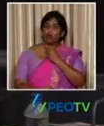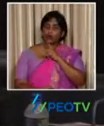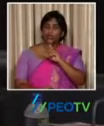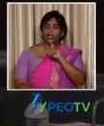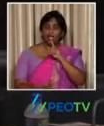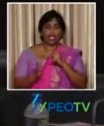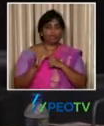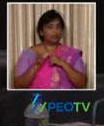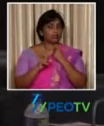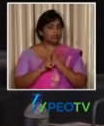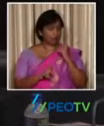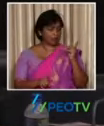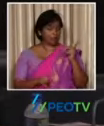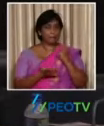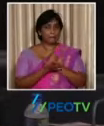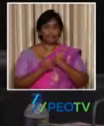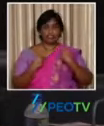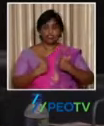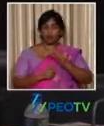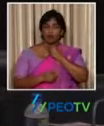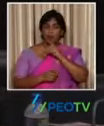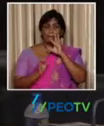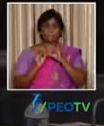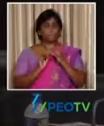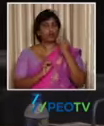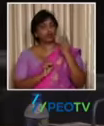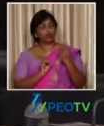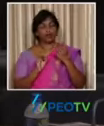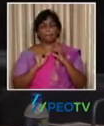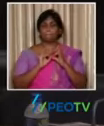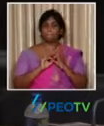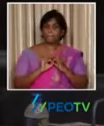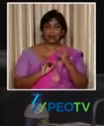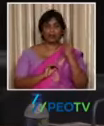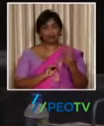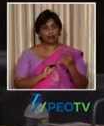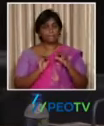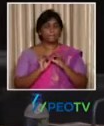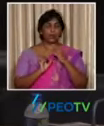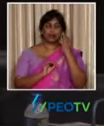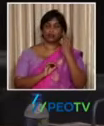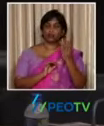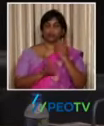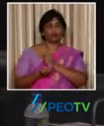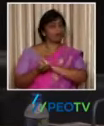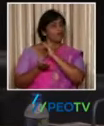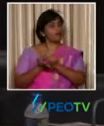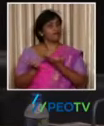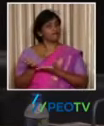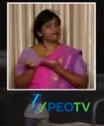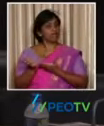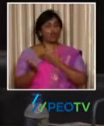3 billion in reserves. Subsequently, we were told that's a damn lie. We only have 30 million in reserves. Not billion,